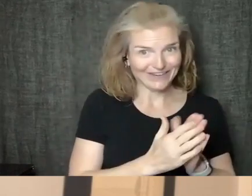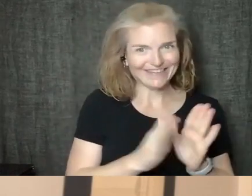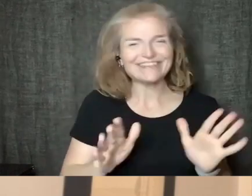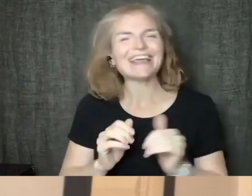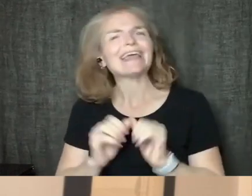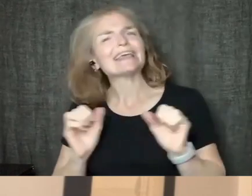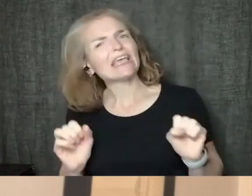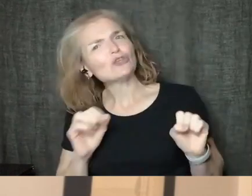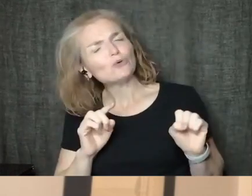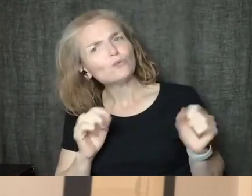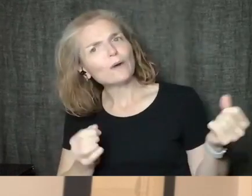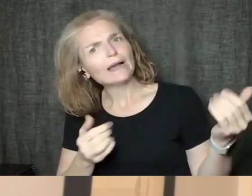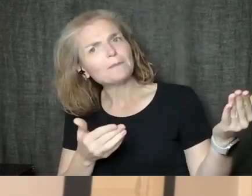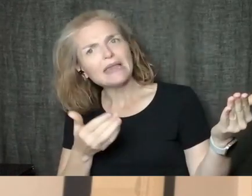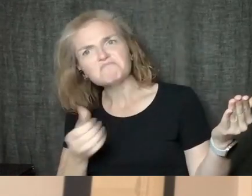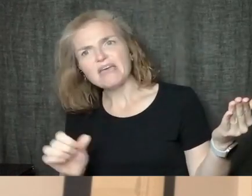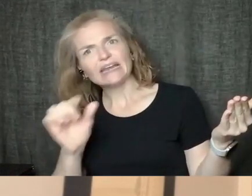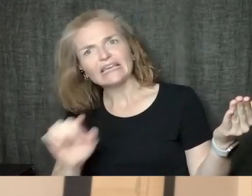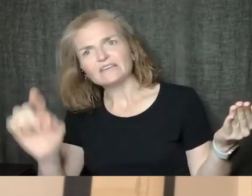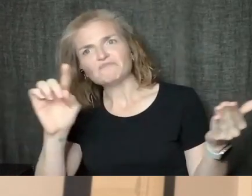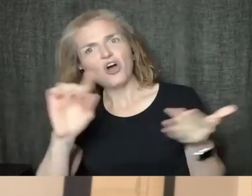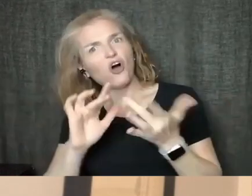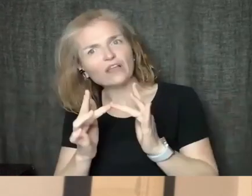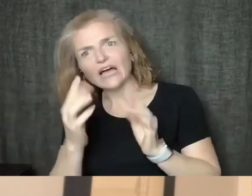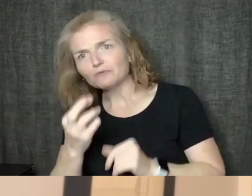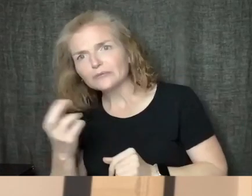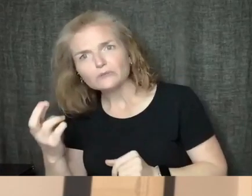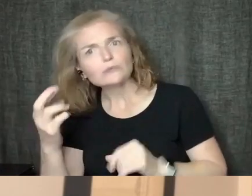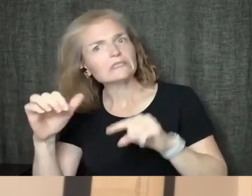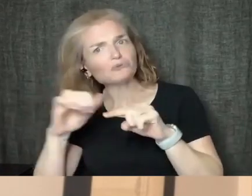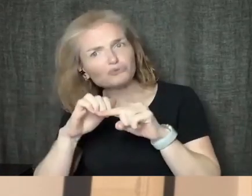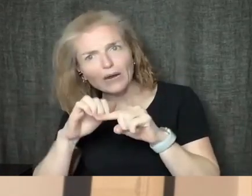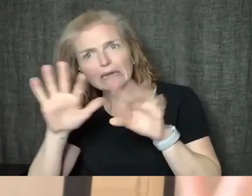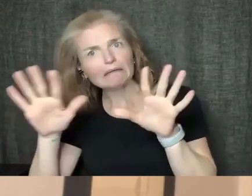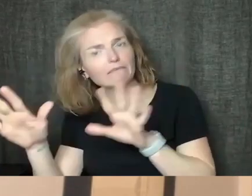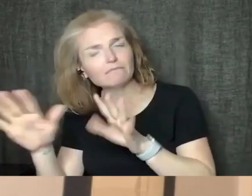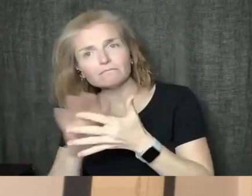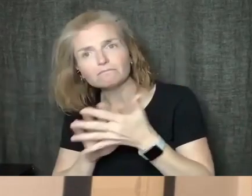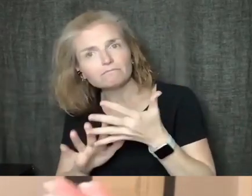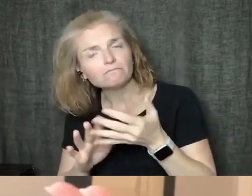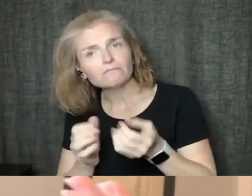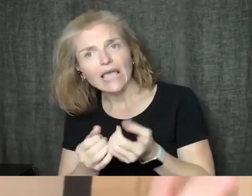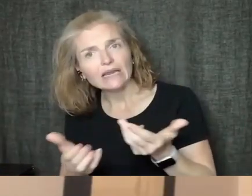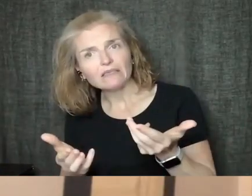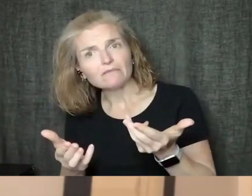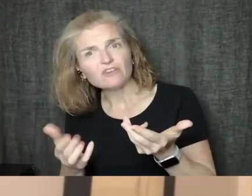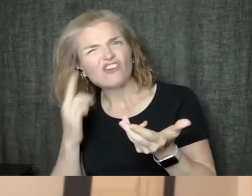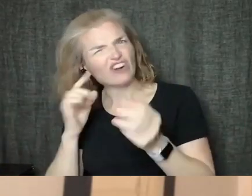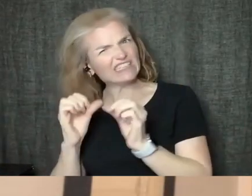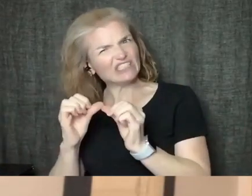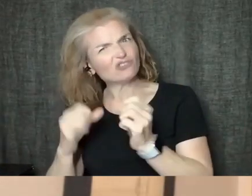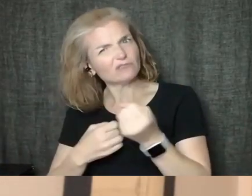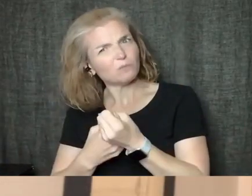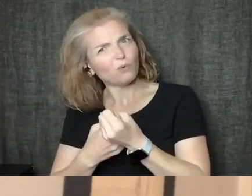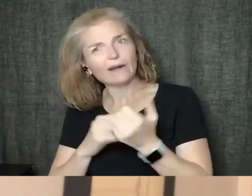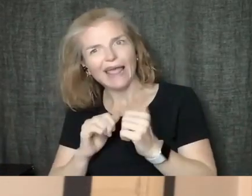place online where this is practiced or some form of training that can where this person can go? How do we learn more